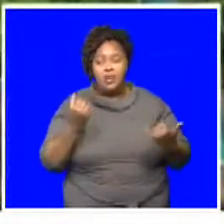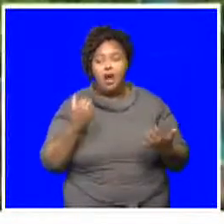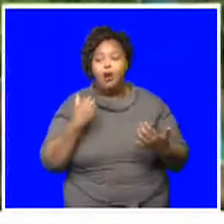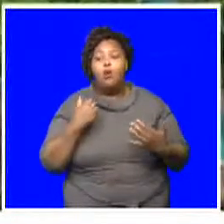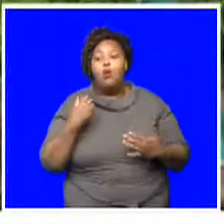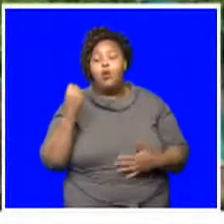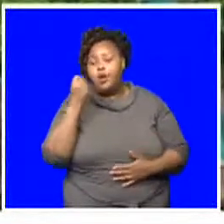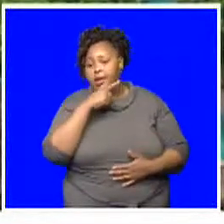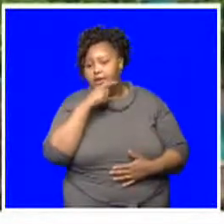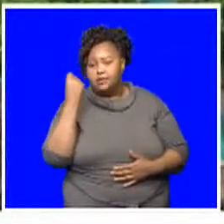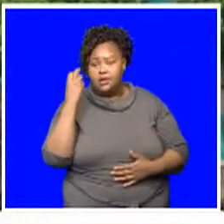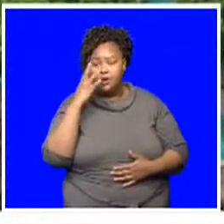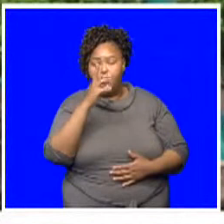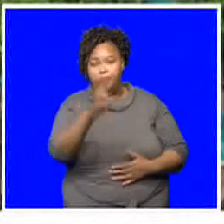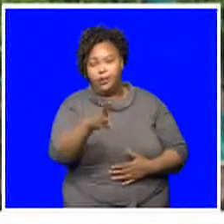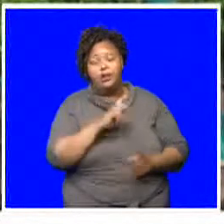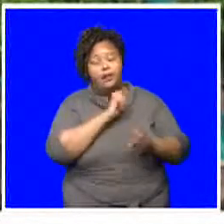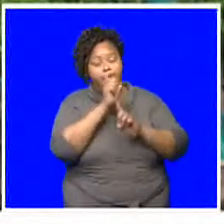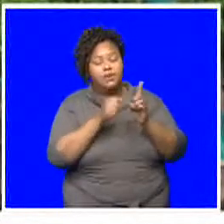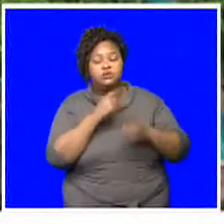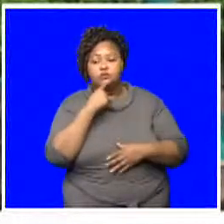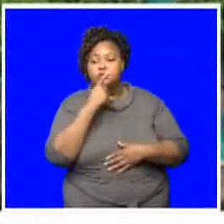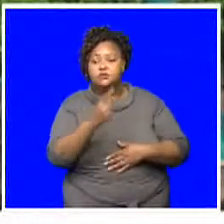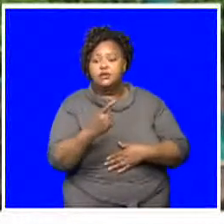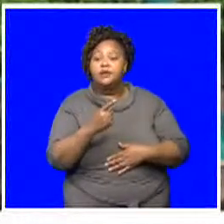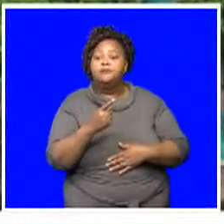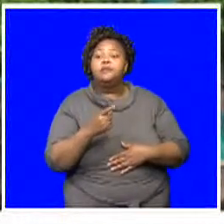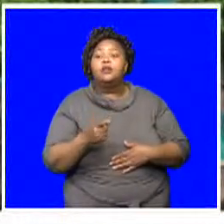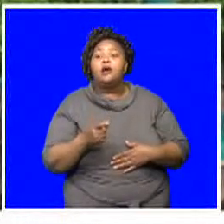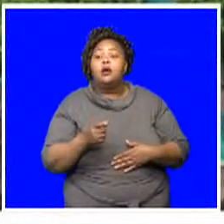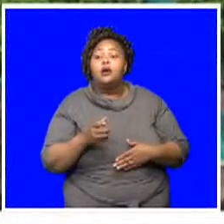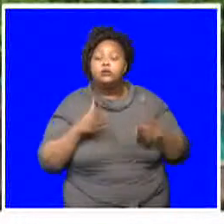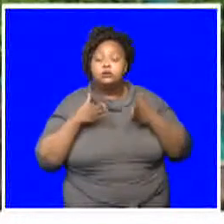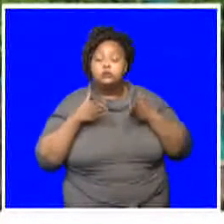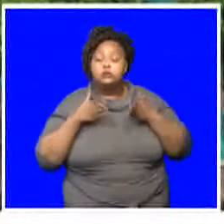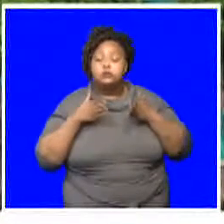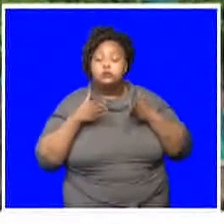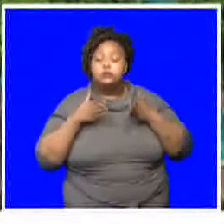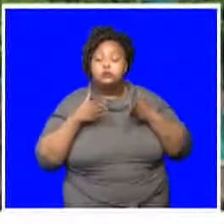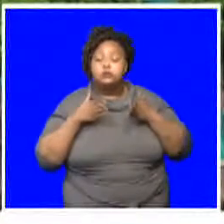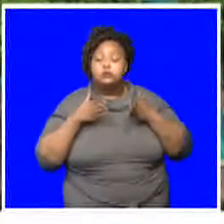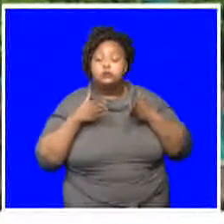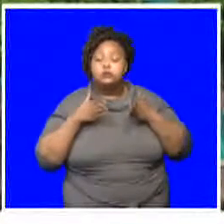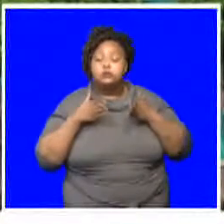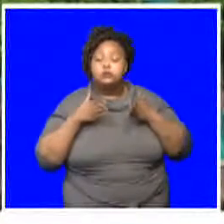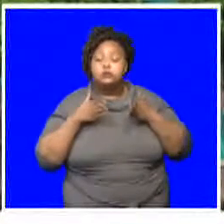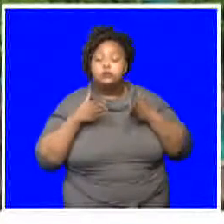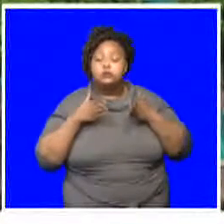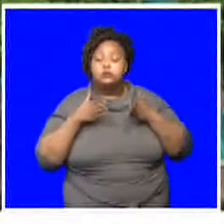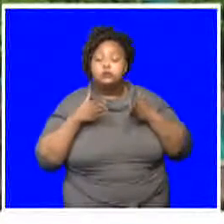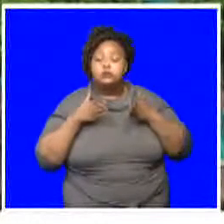malula. The minister says the Eswatini Tourism Authority will make sure that